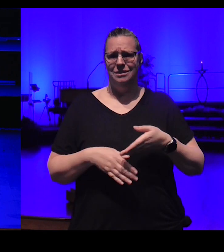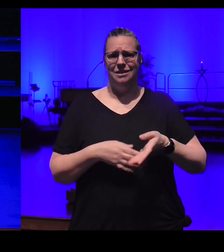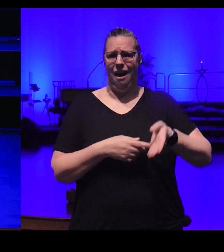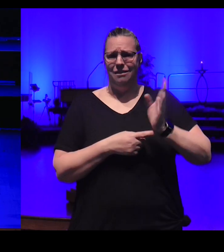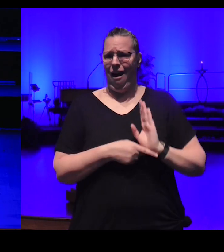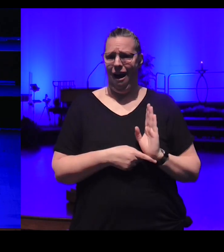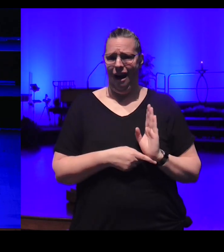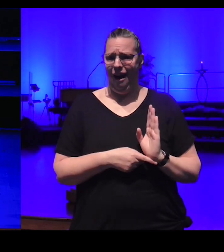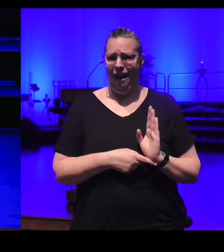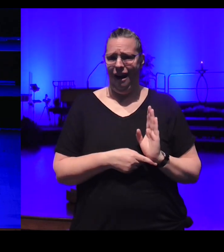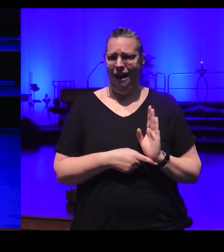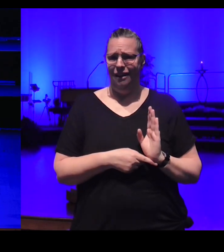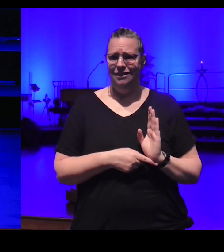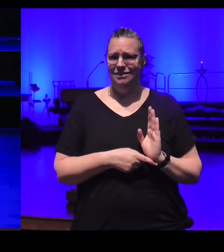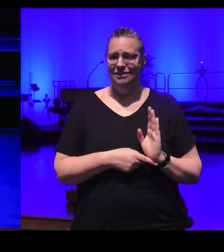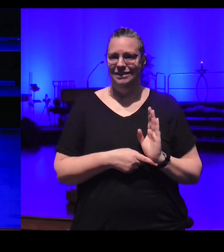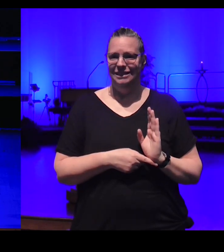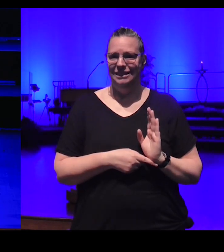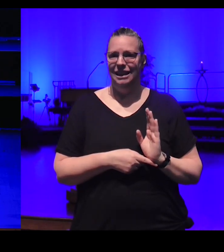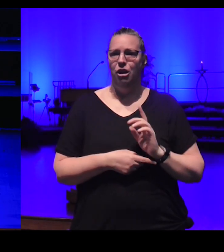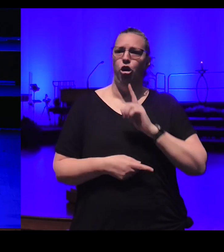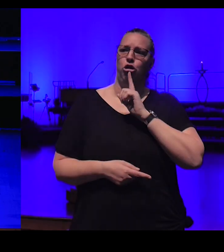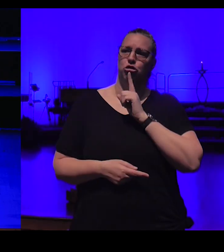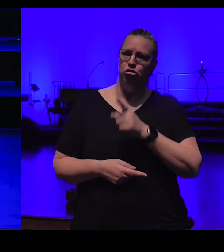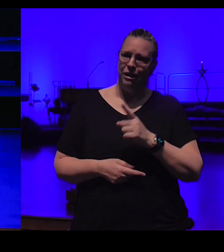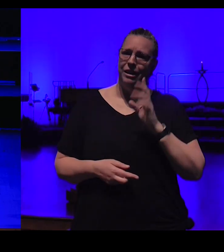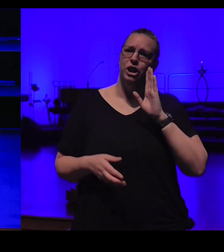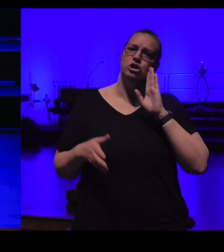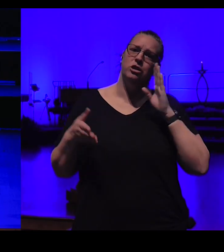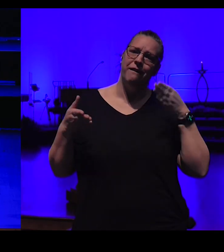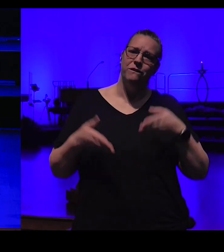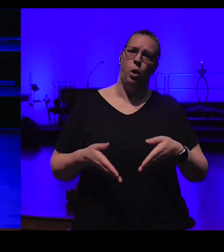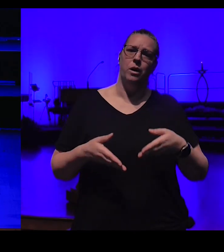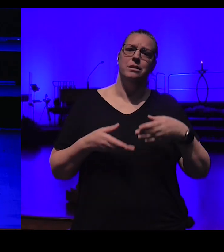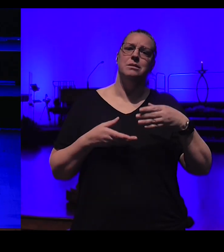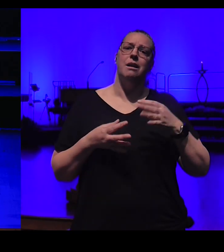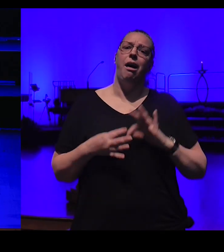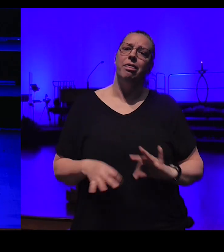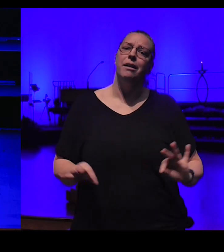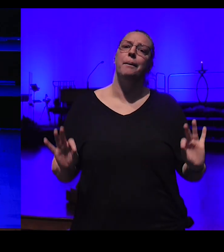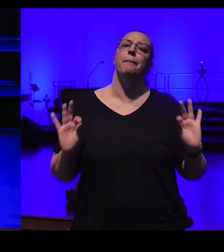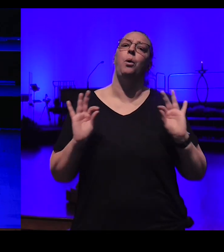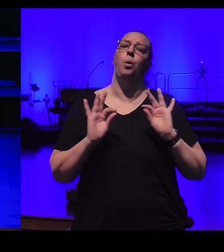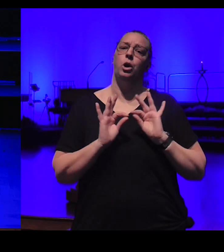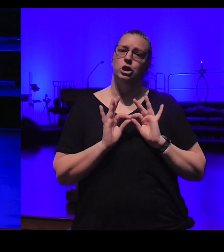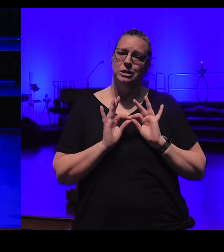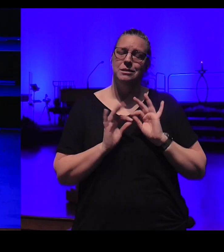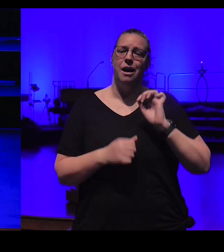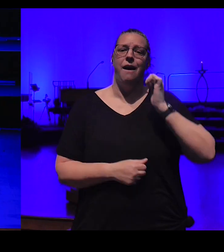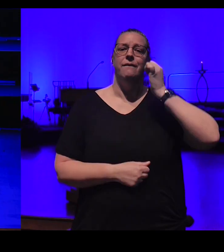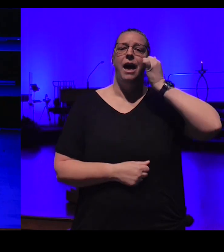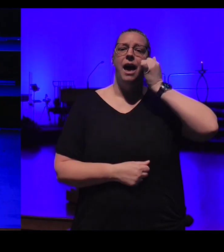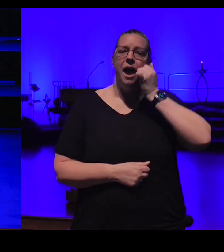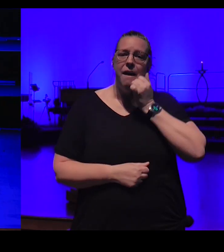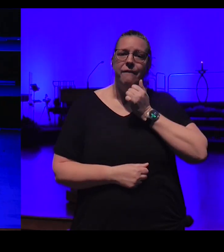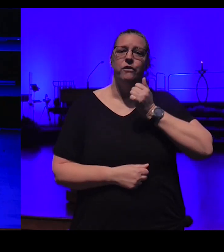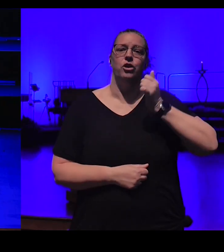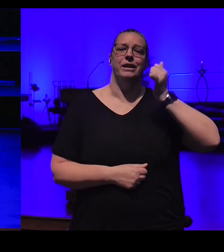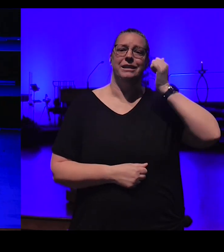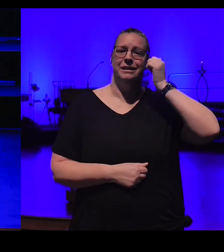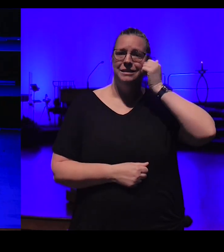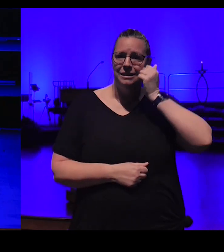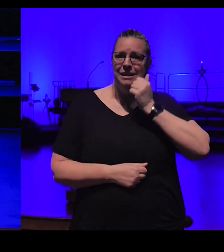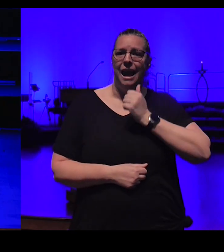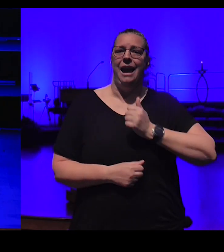the mystical fireworks. Rather, she focused on the importance of every single